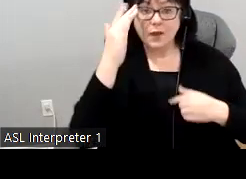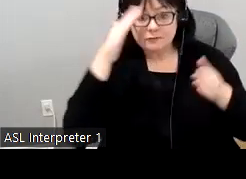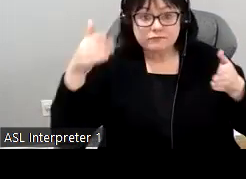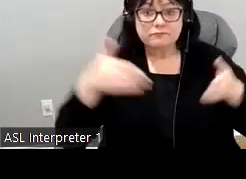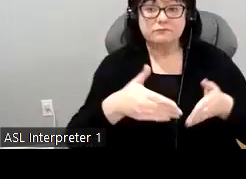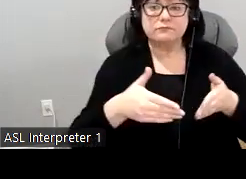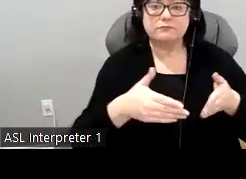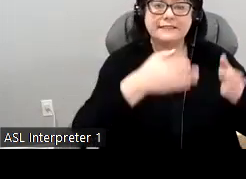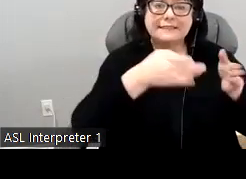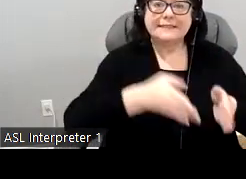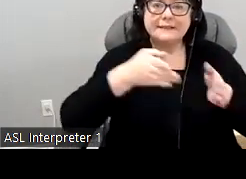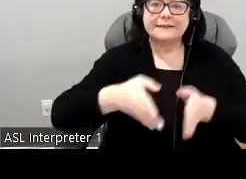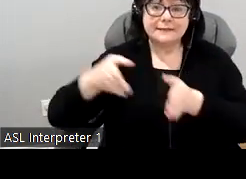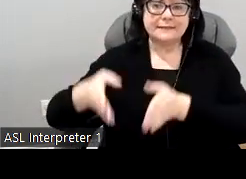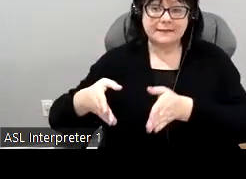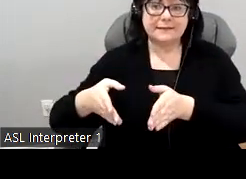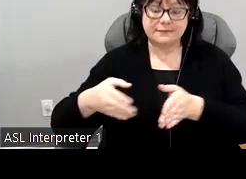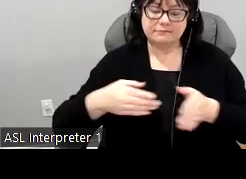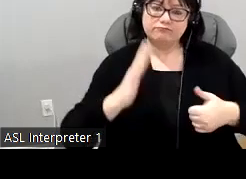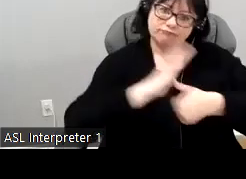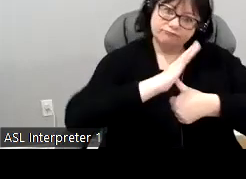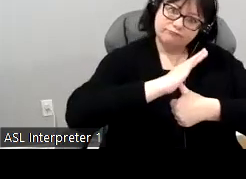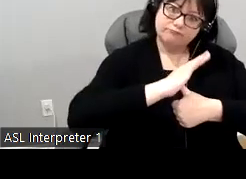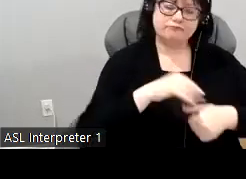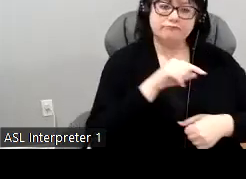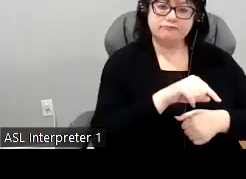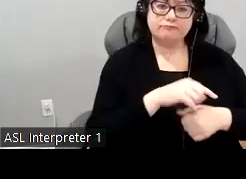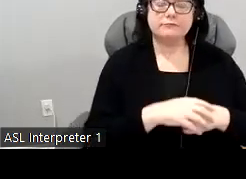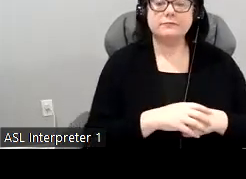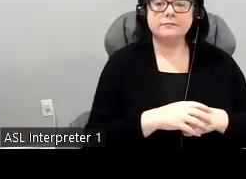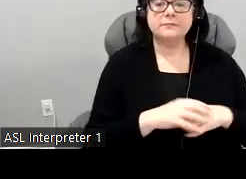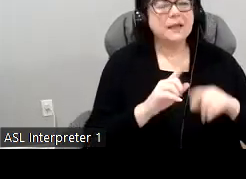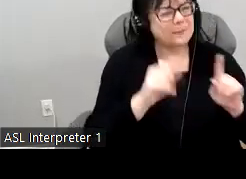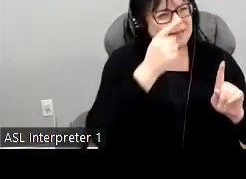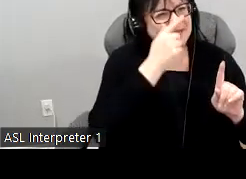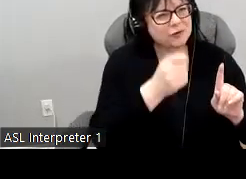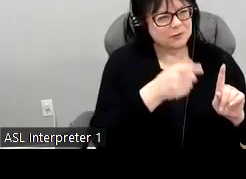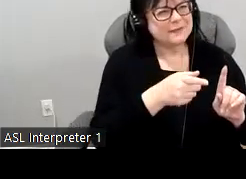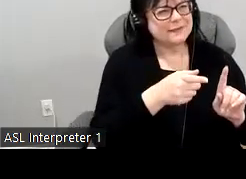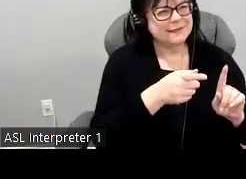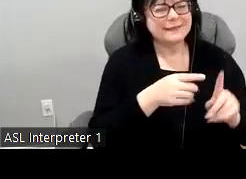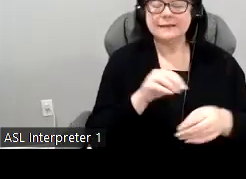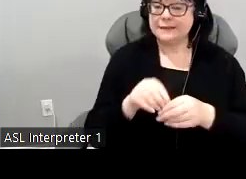been said, interestingly, in the United States,